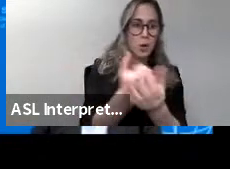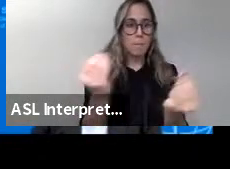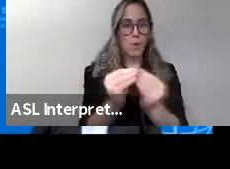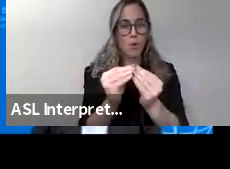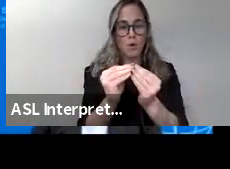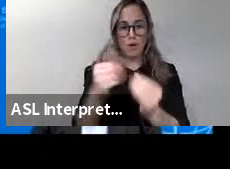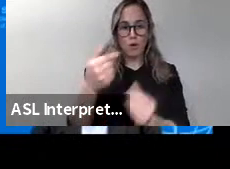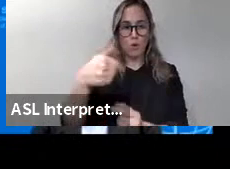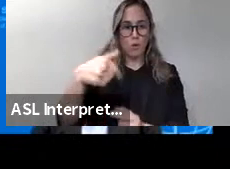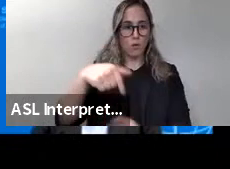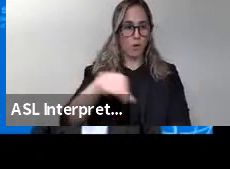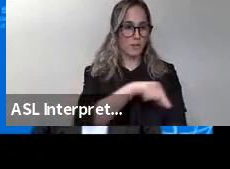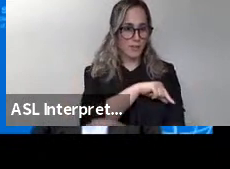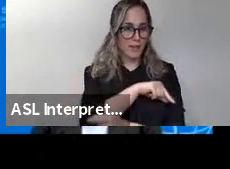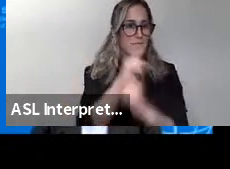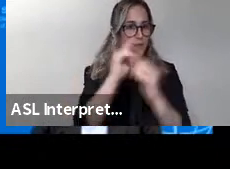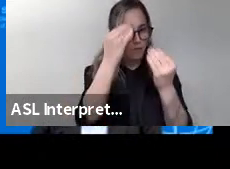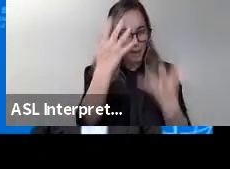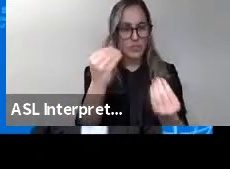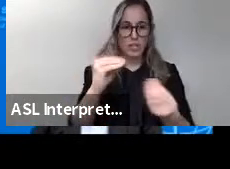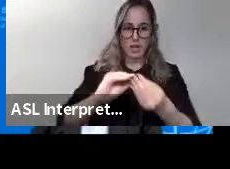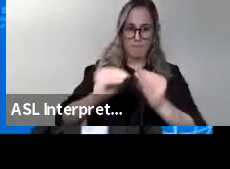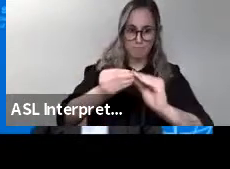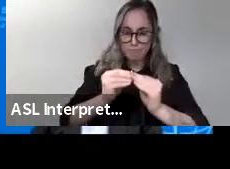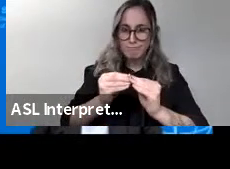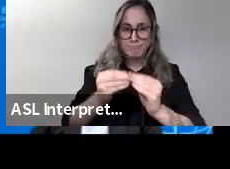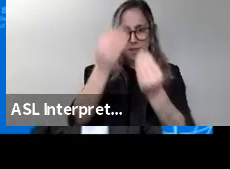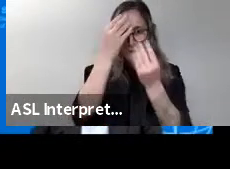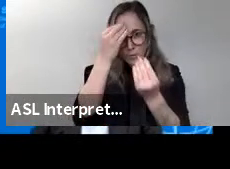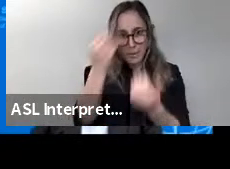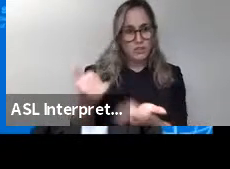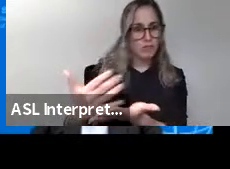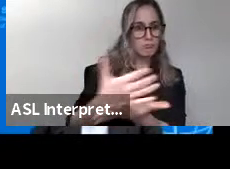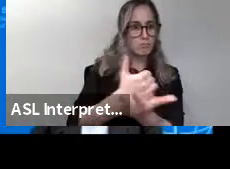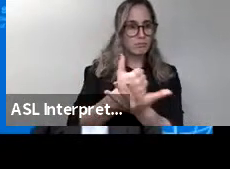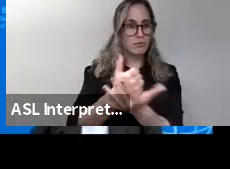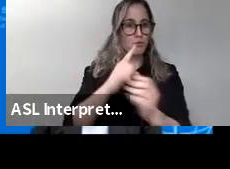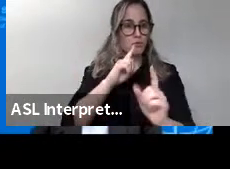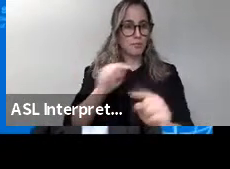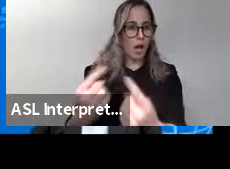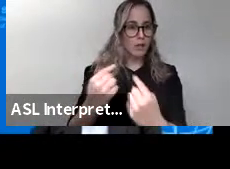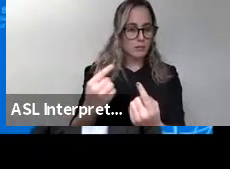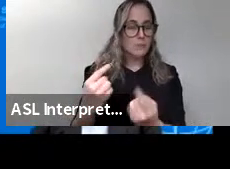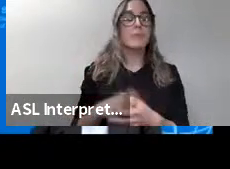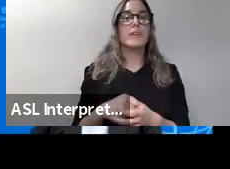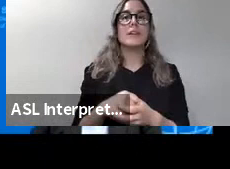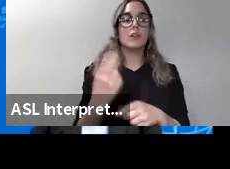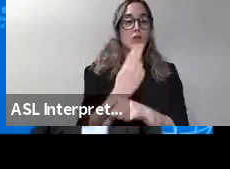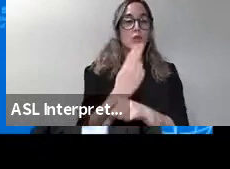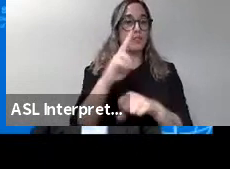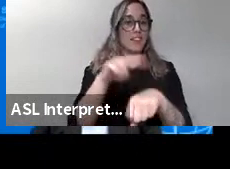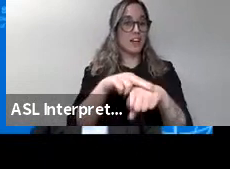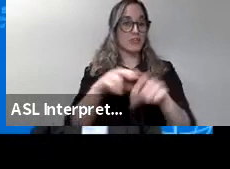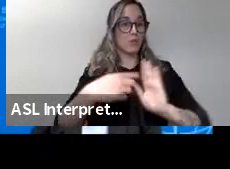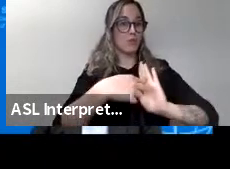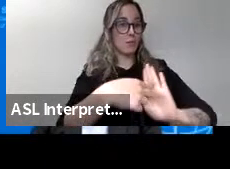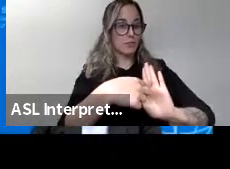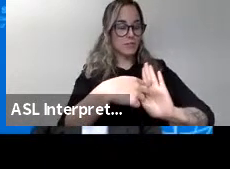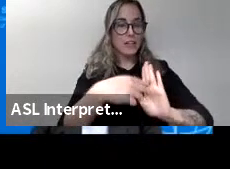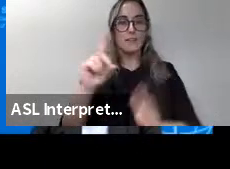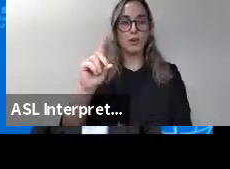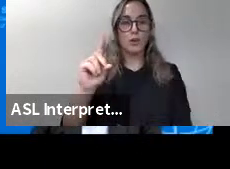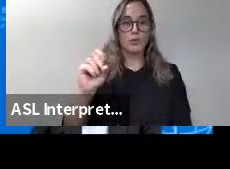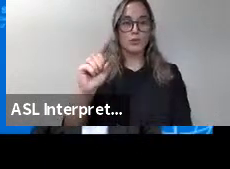information regarding individual responses. The responses to the survey were used to develop a nationally representative dose response